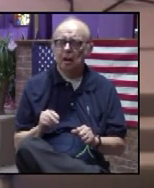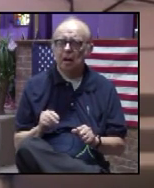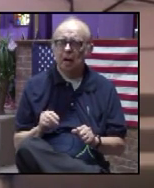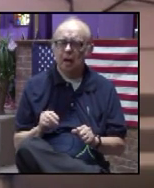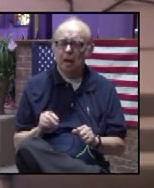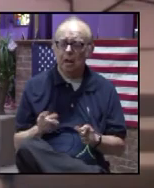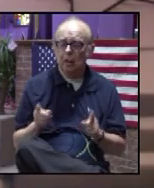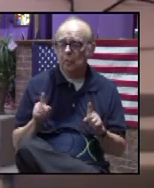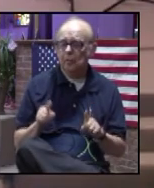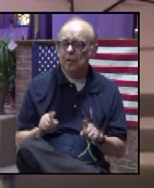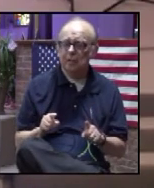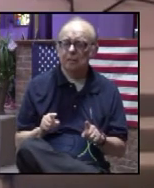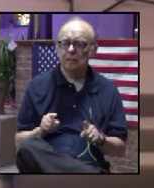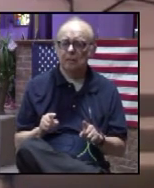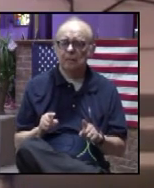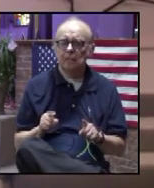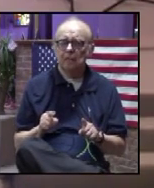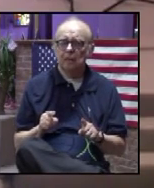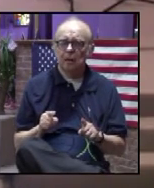When